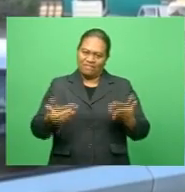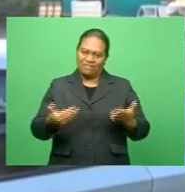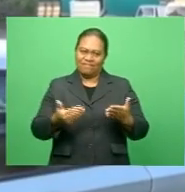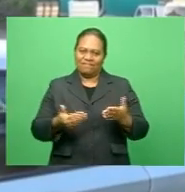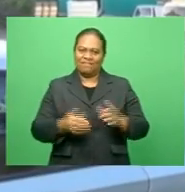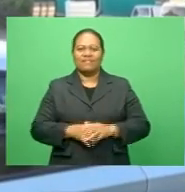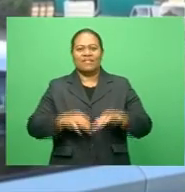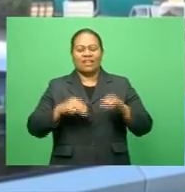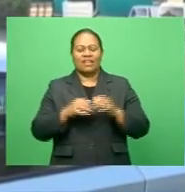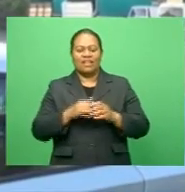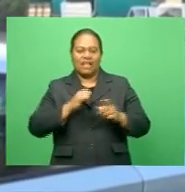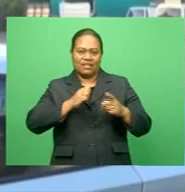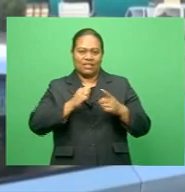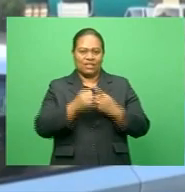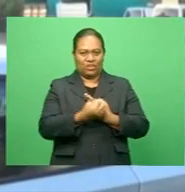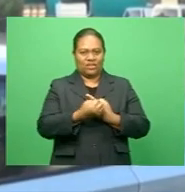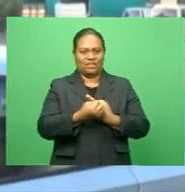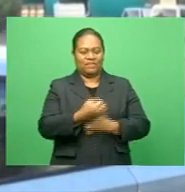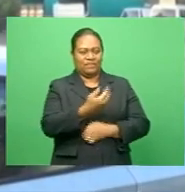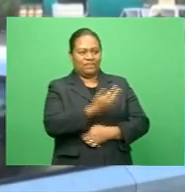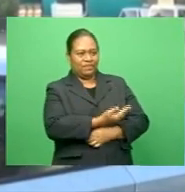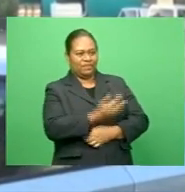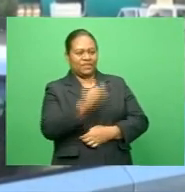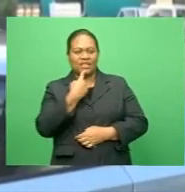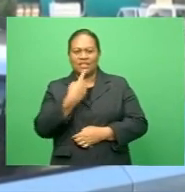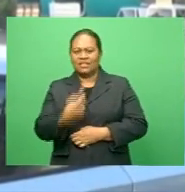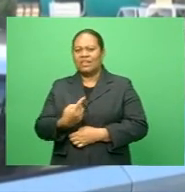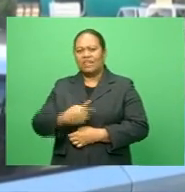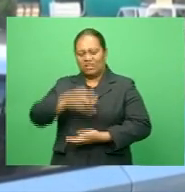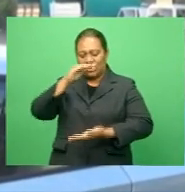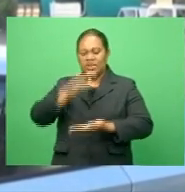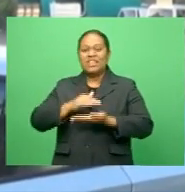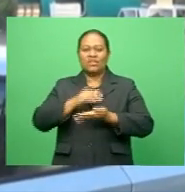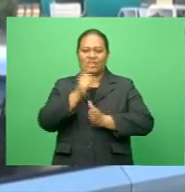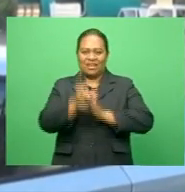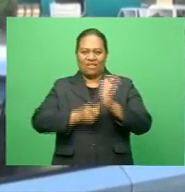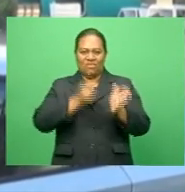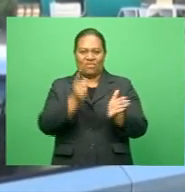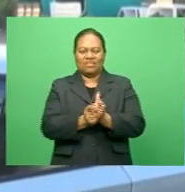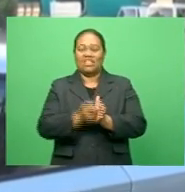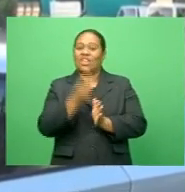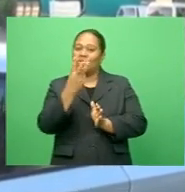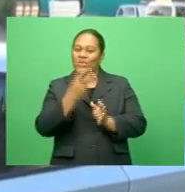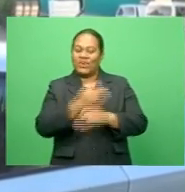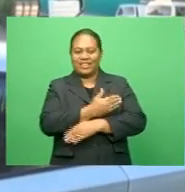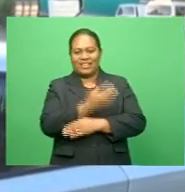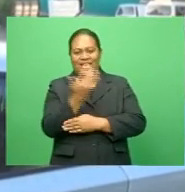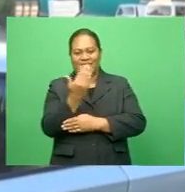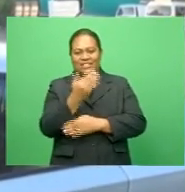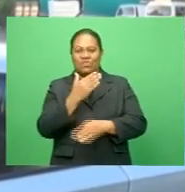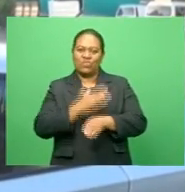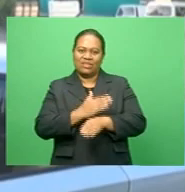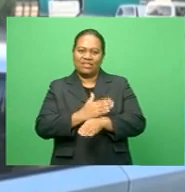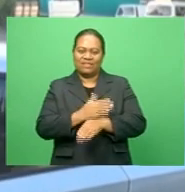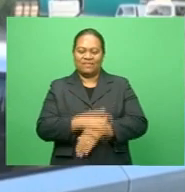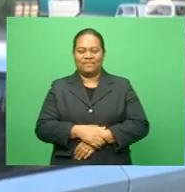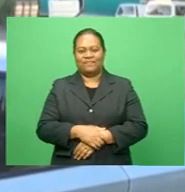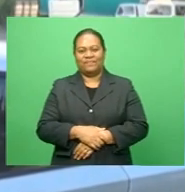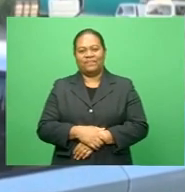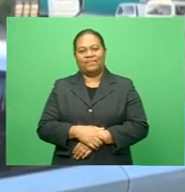the staff are laid off. And for us here, we are on reduced hours, which is 3 days. When saying